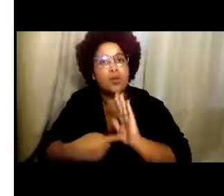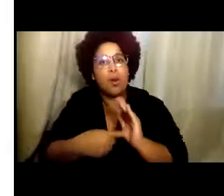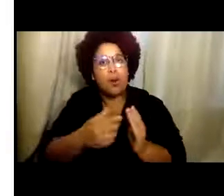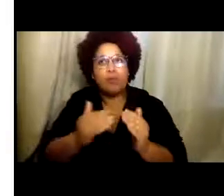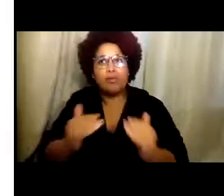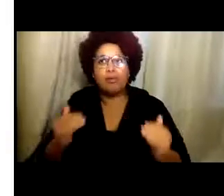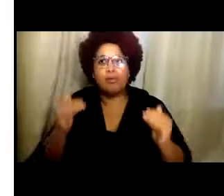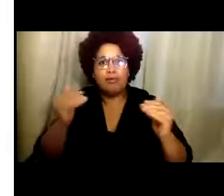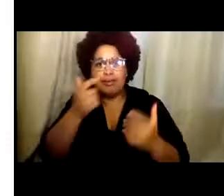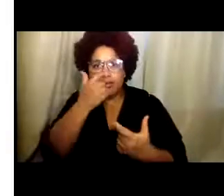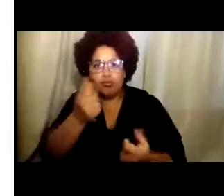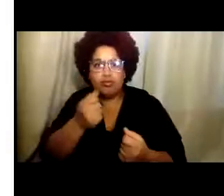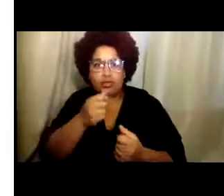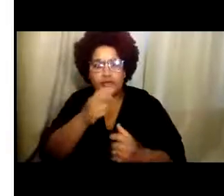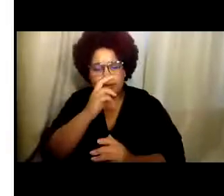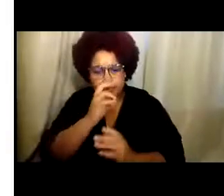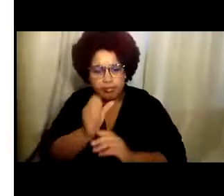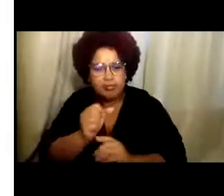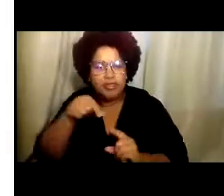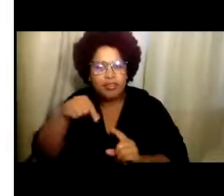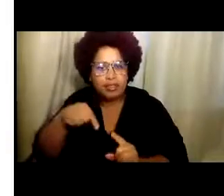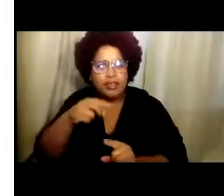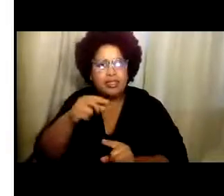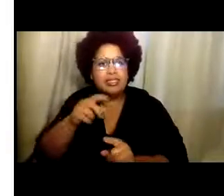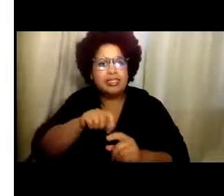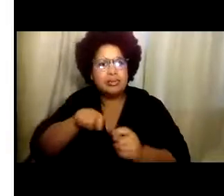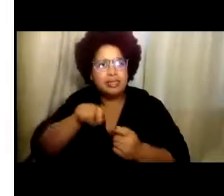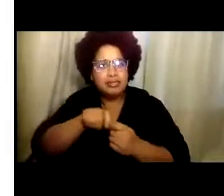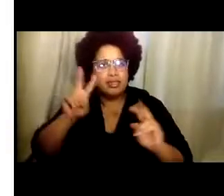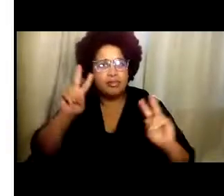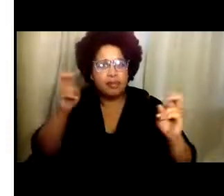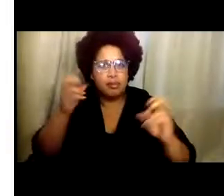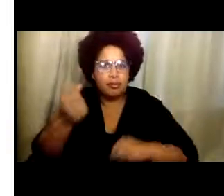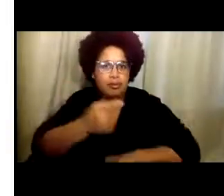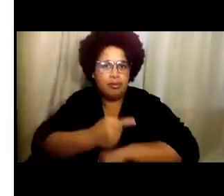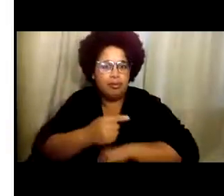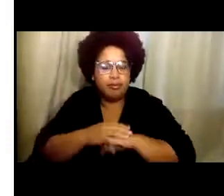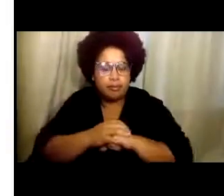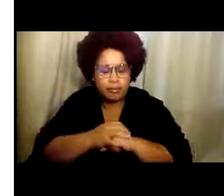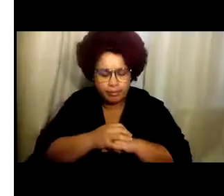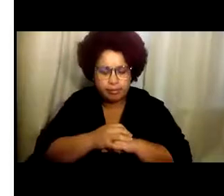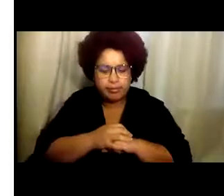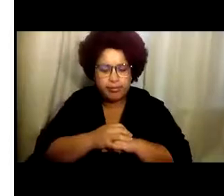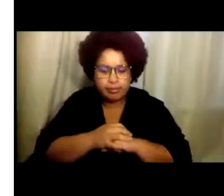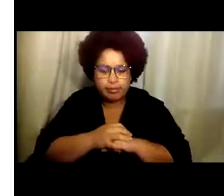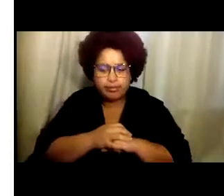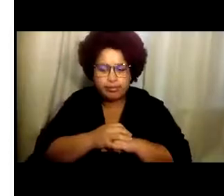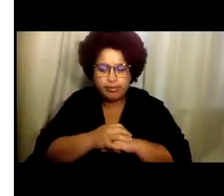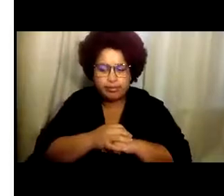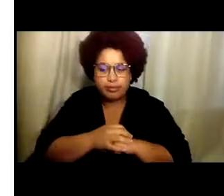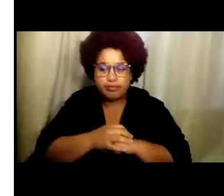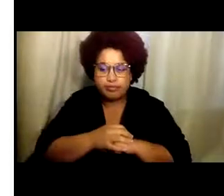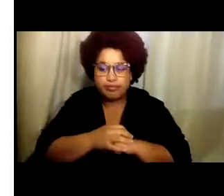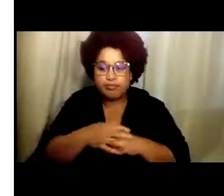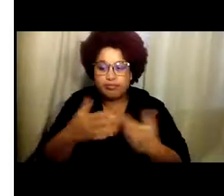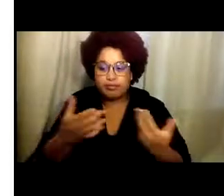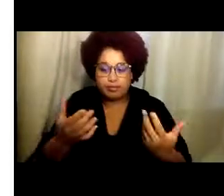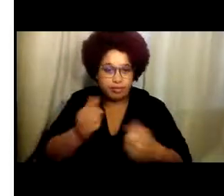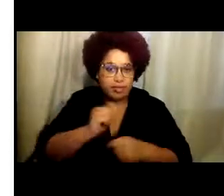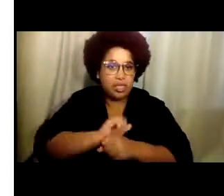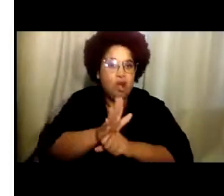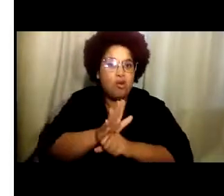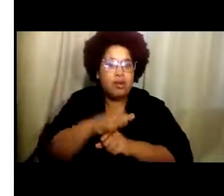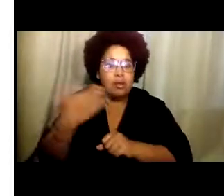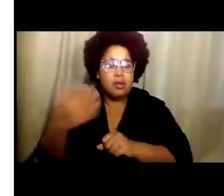and importance of the topic that we're going to talk about today. We know that COVID has really hit people